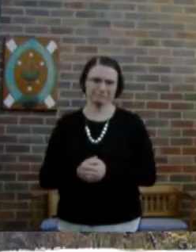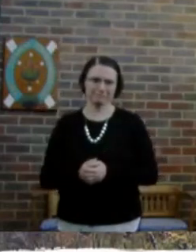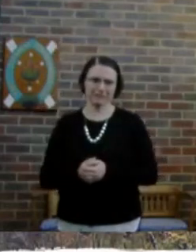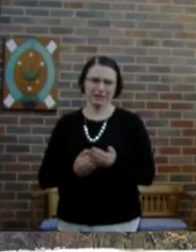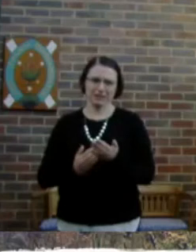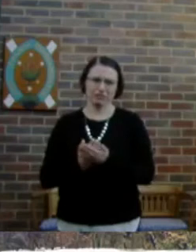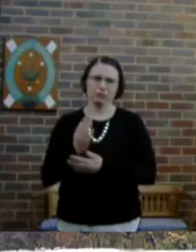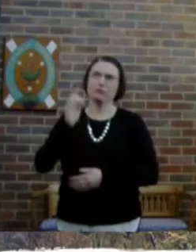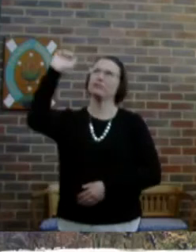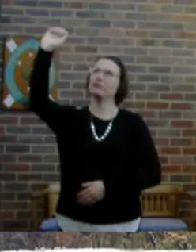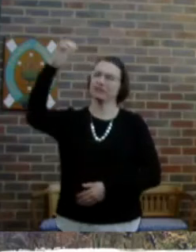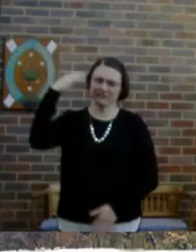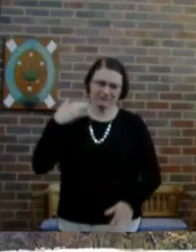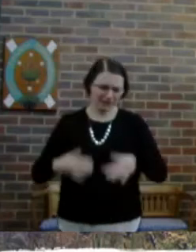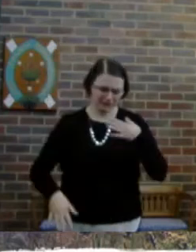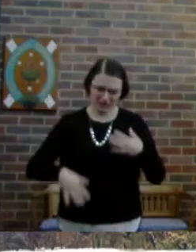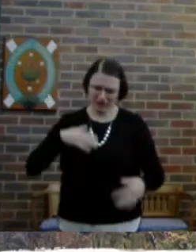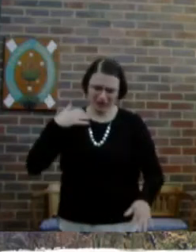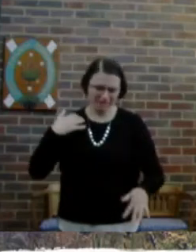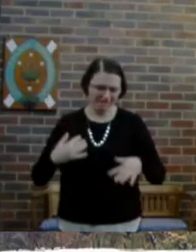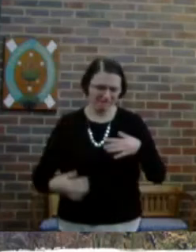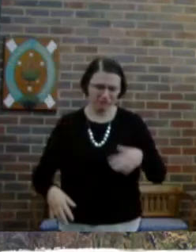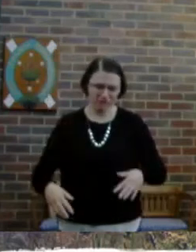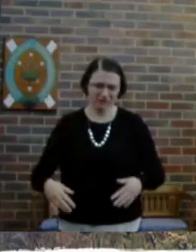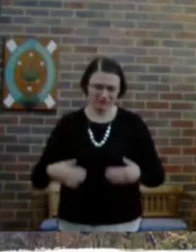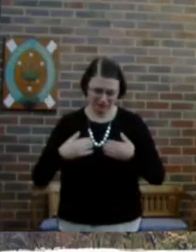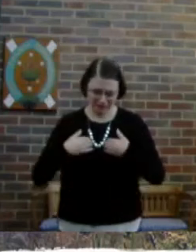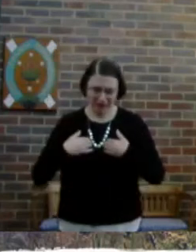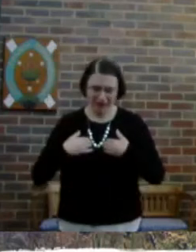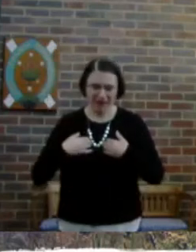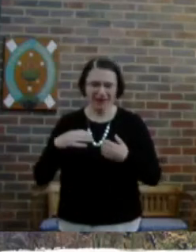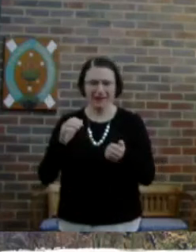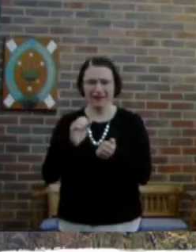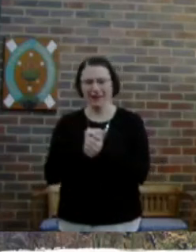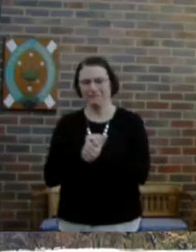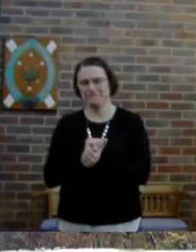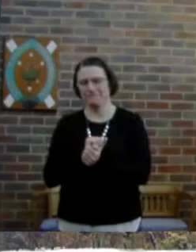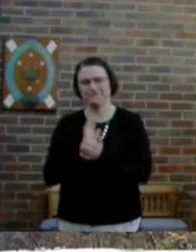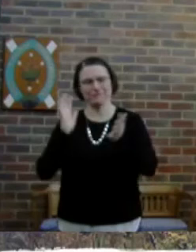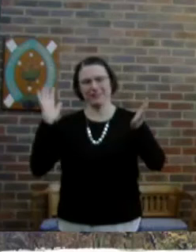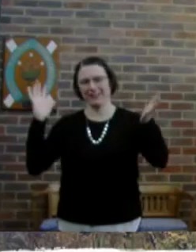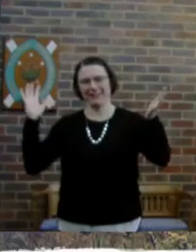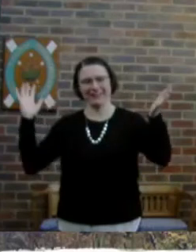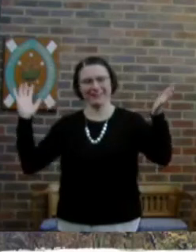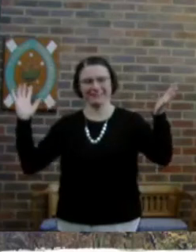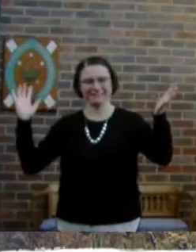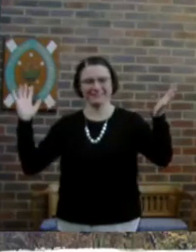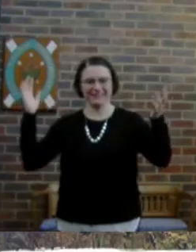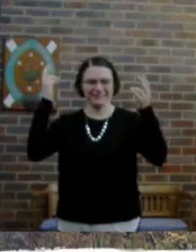For through your suffering I am free